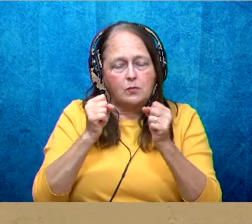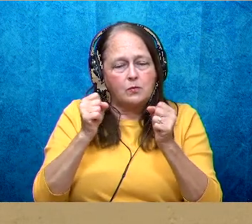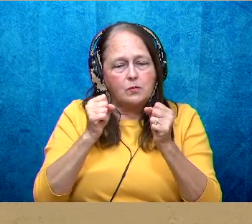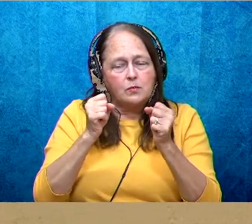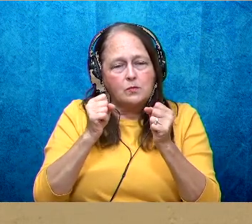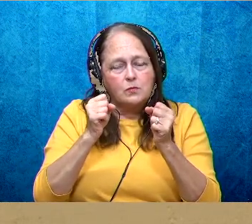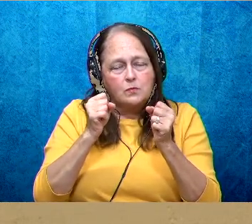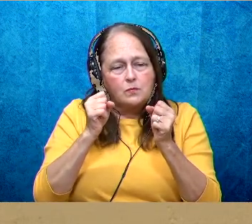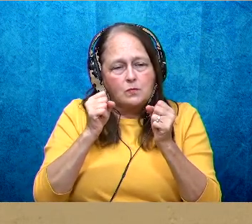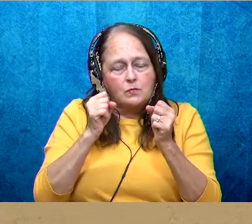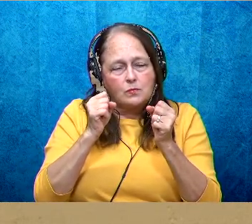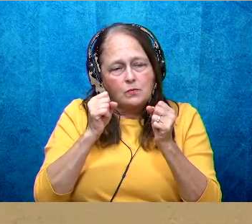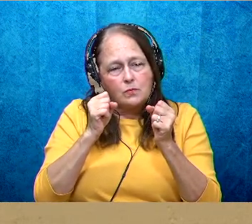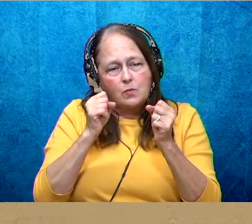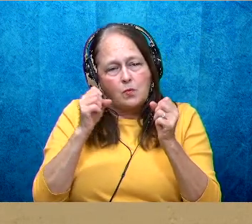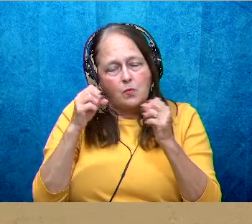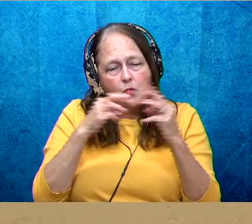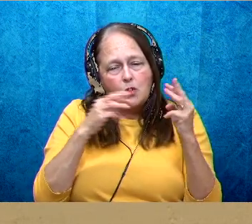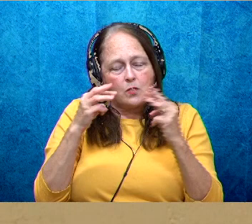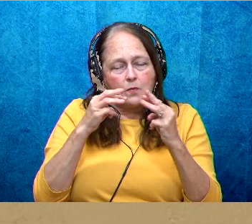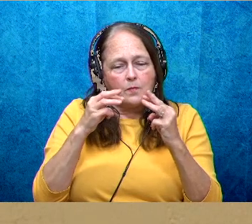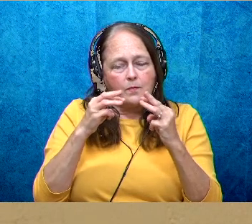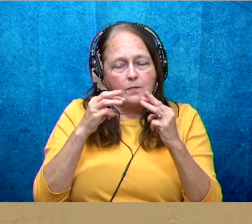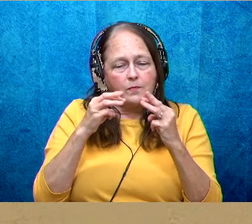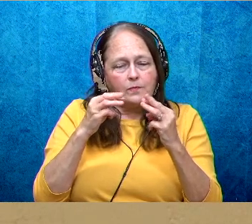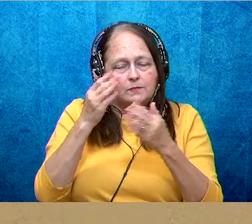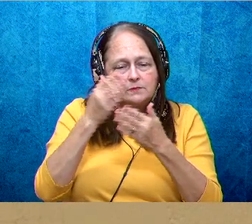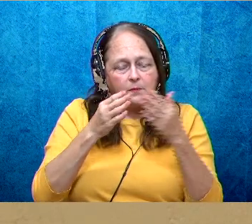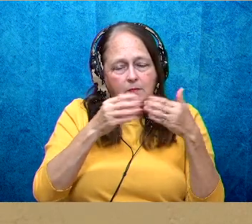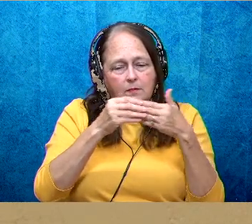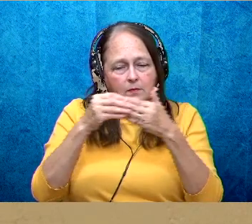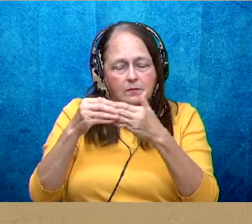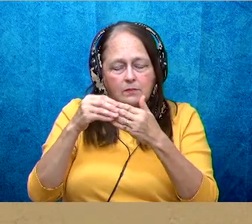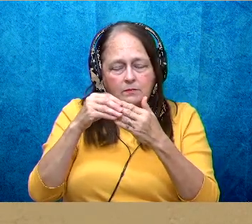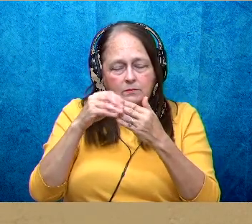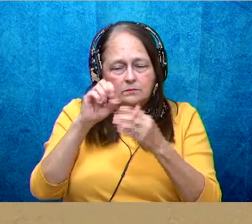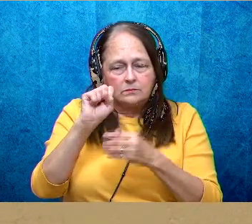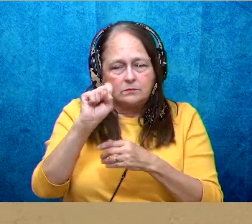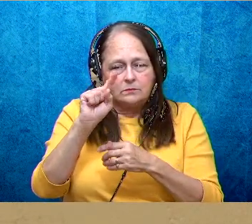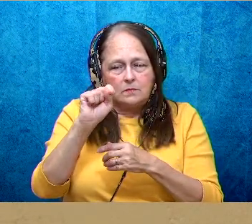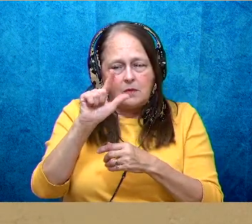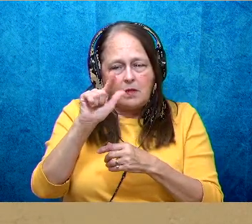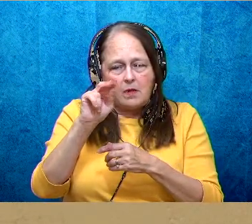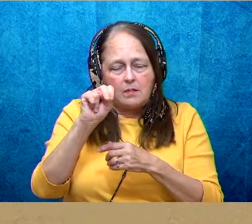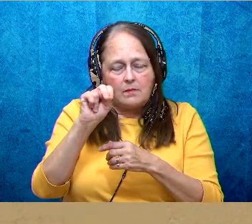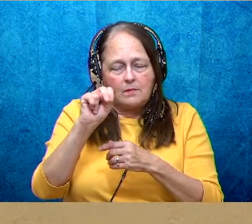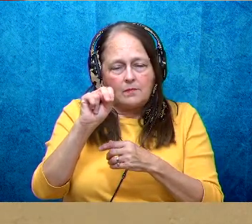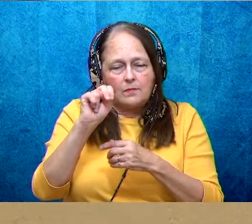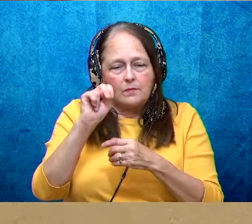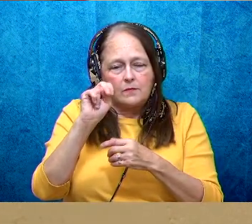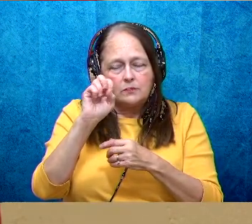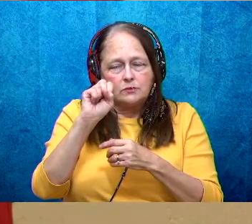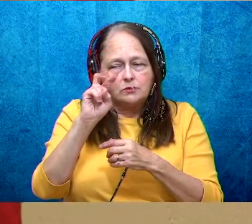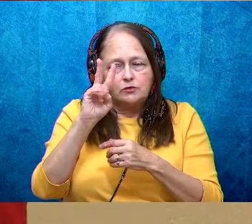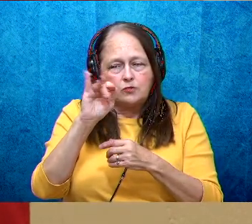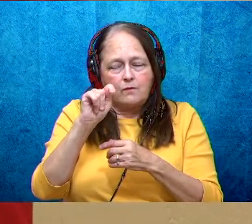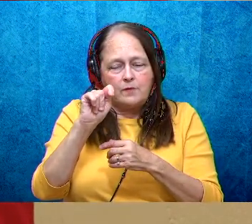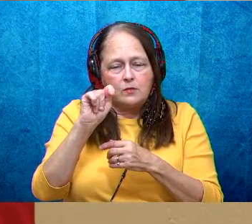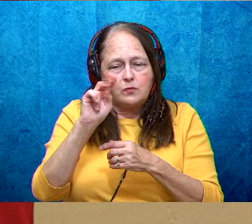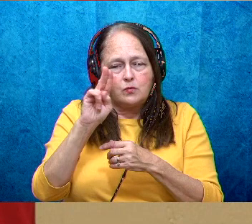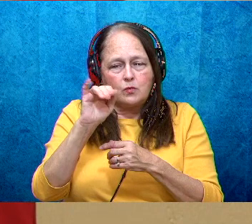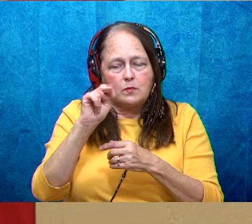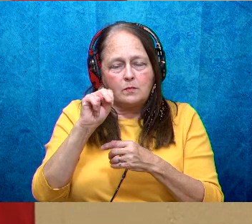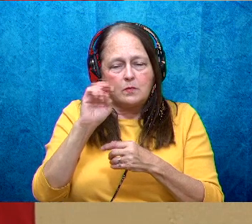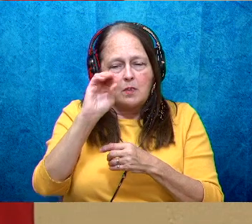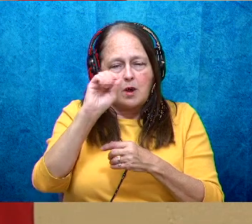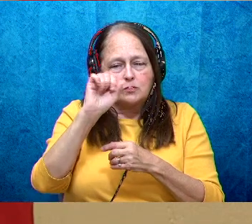mentioned communism. Ben was thinking of some of their leaders, Joseph Stalin during the Soviet Union. And then, of course, we know that Oscar gave